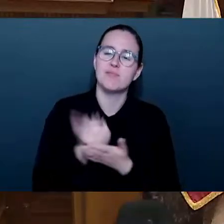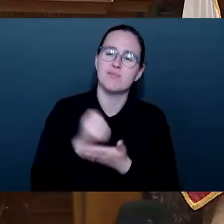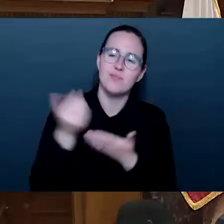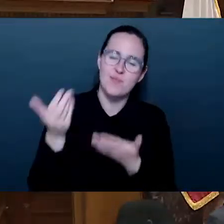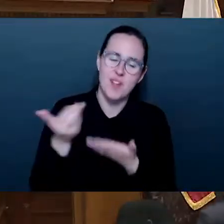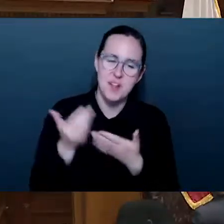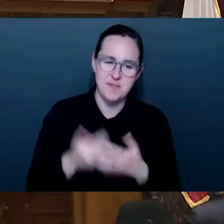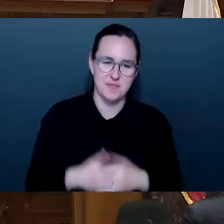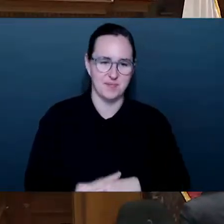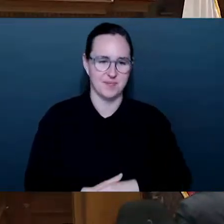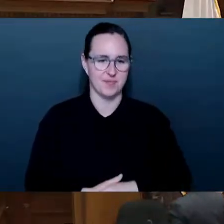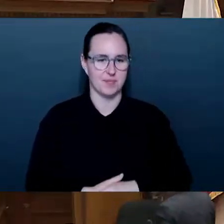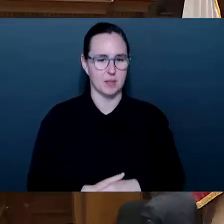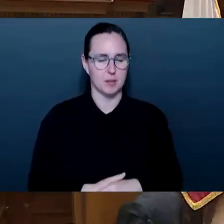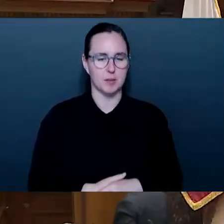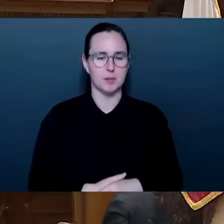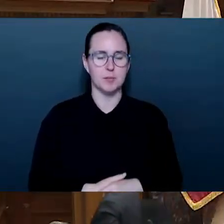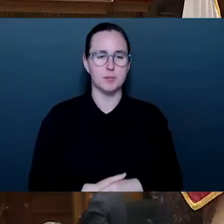Madam Clerk.